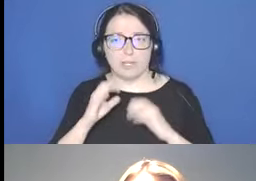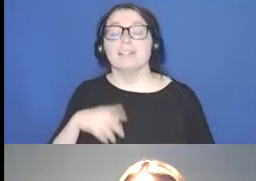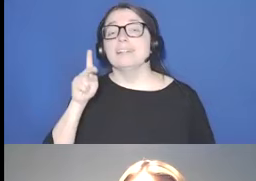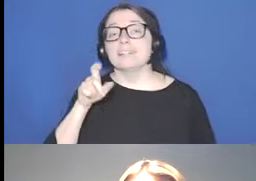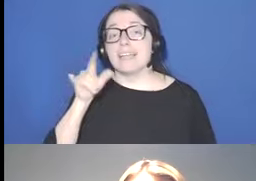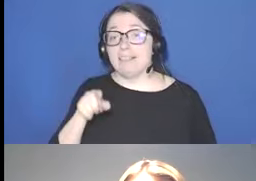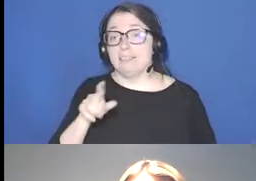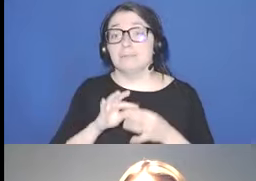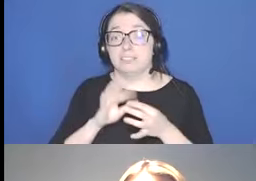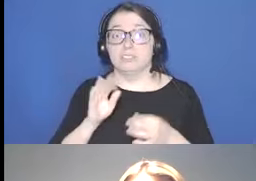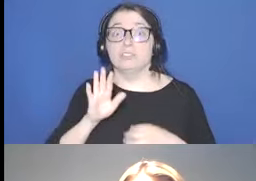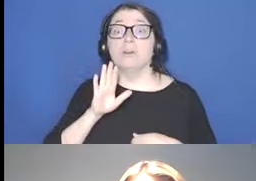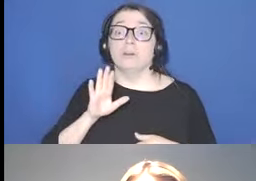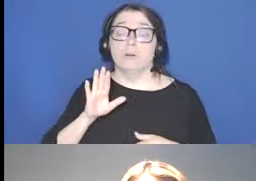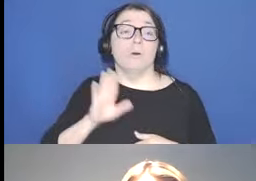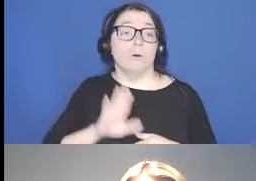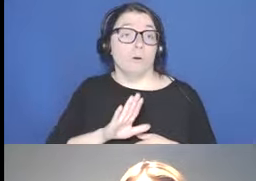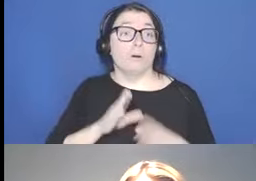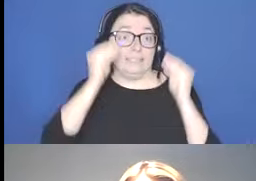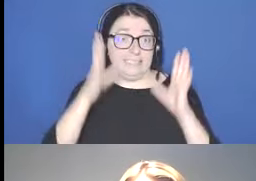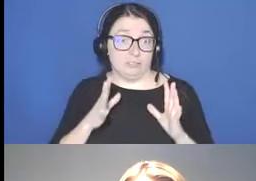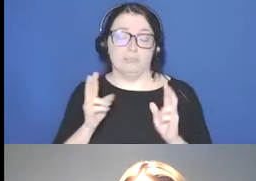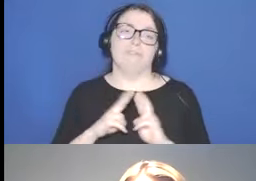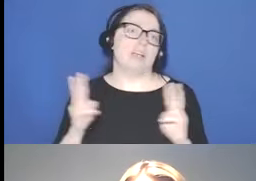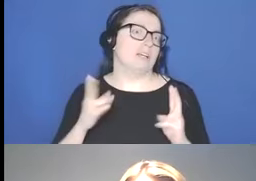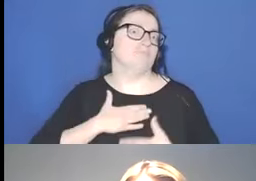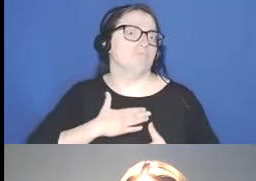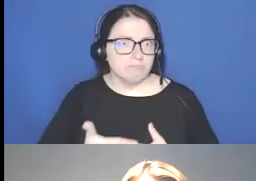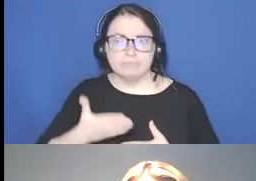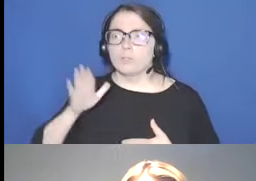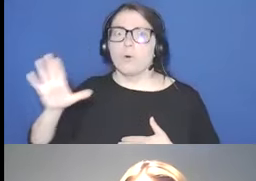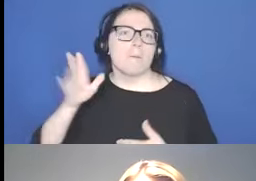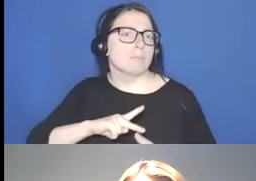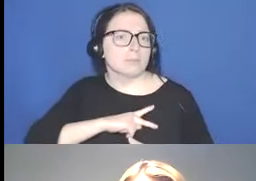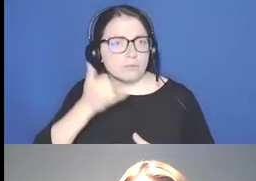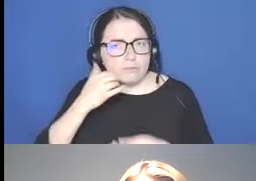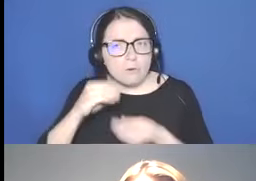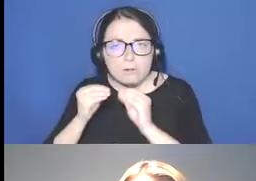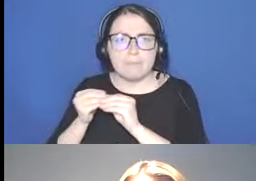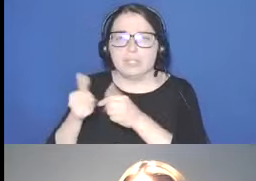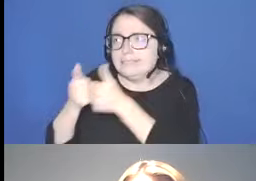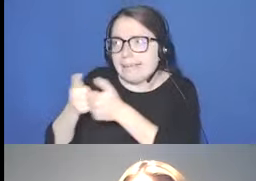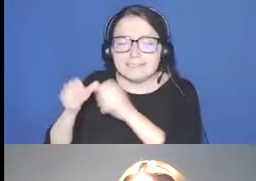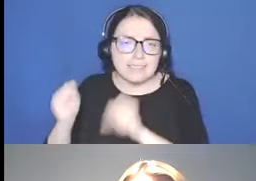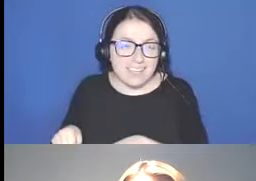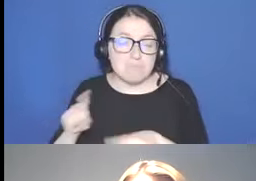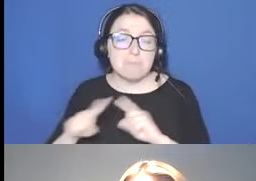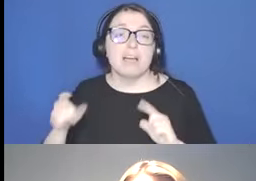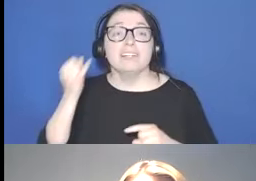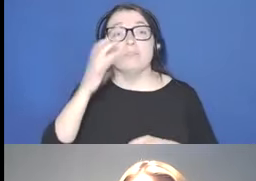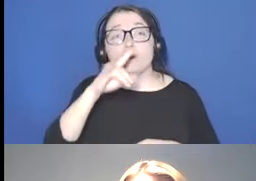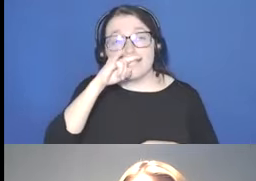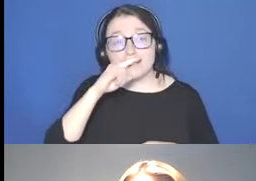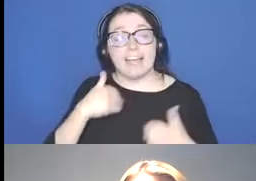open to sharing her personal cell and texting, but it may be that your child has multiple teachers, and setting